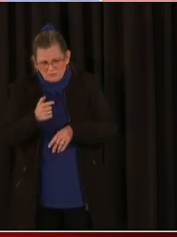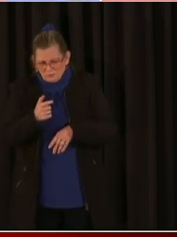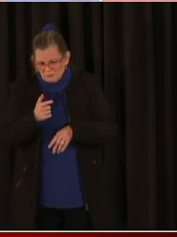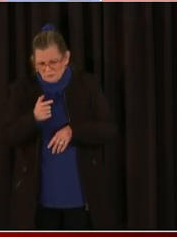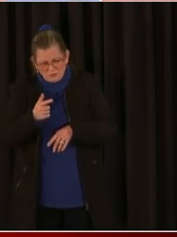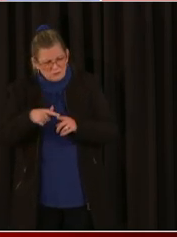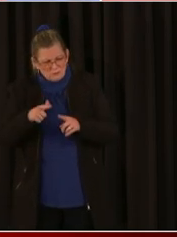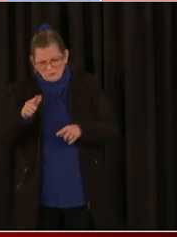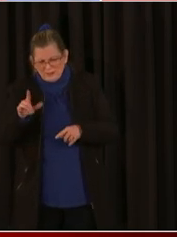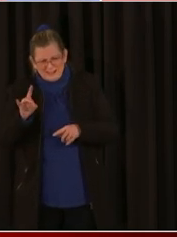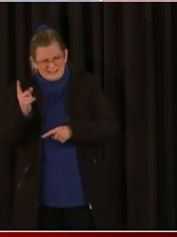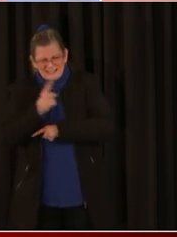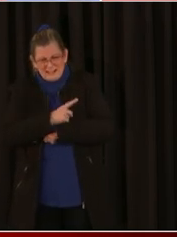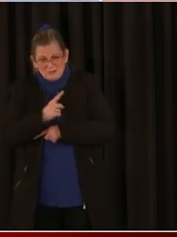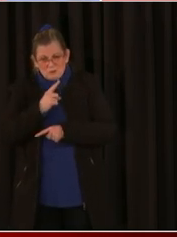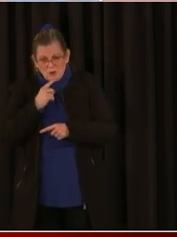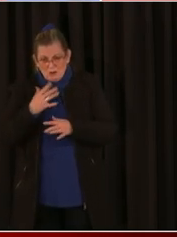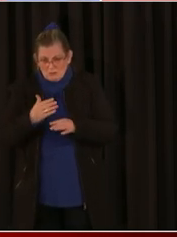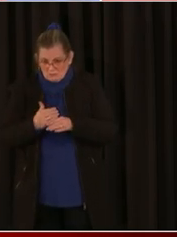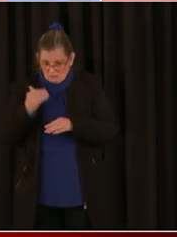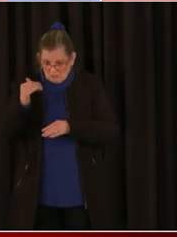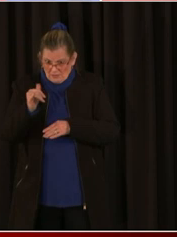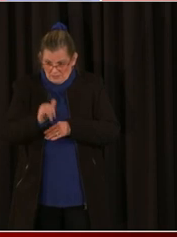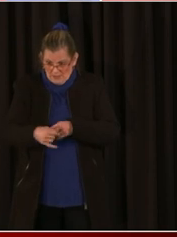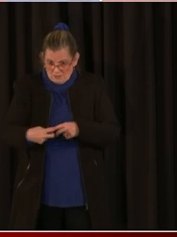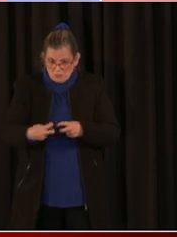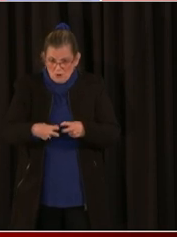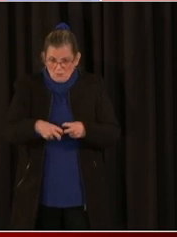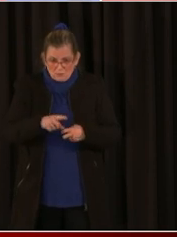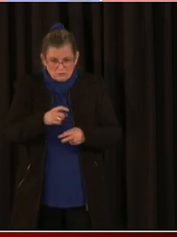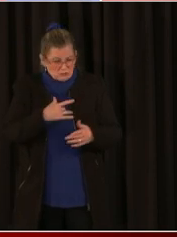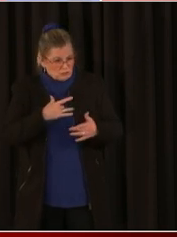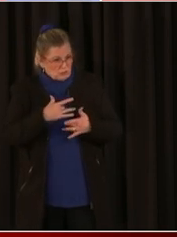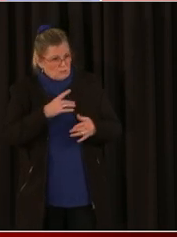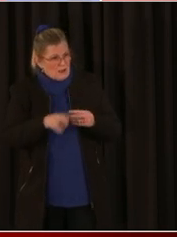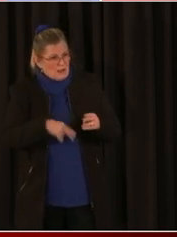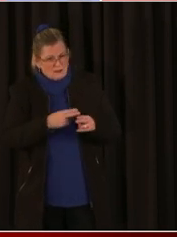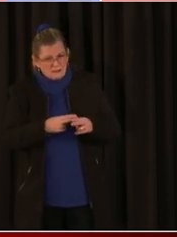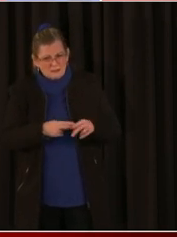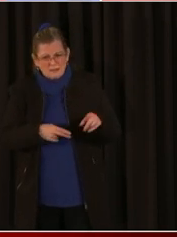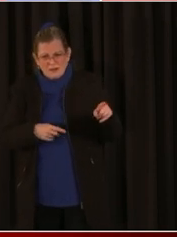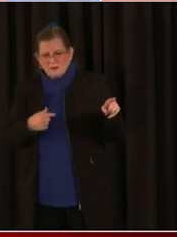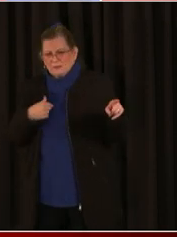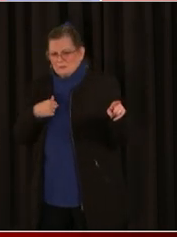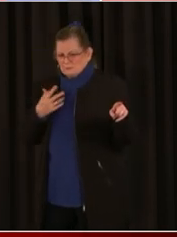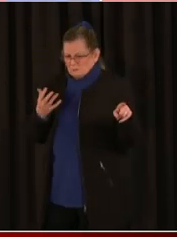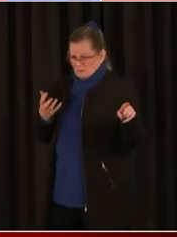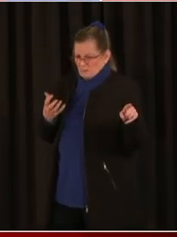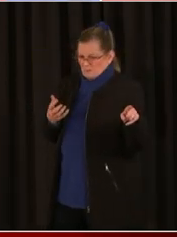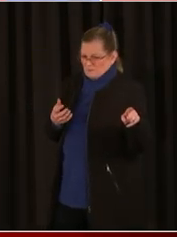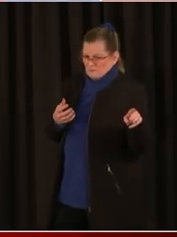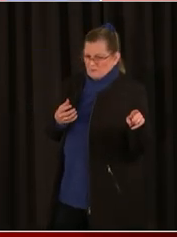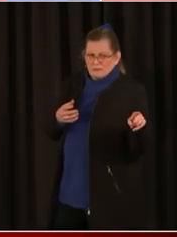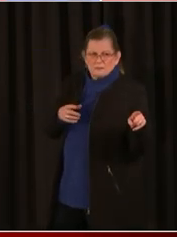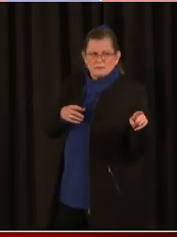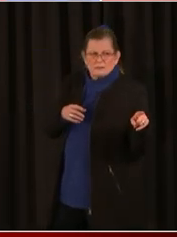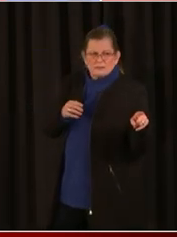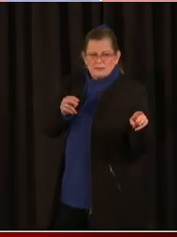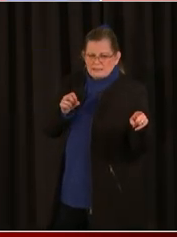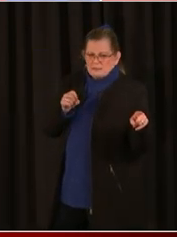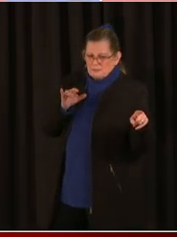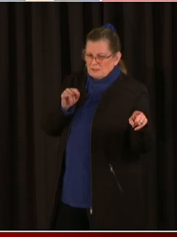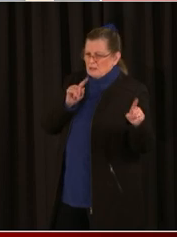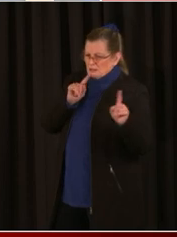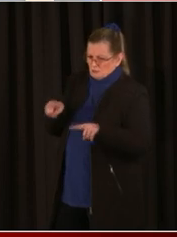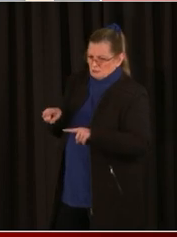or 28 days? What if you go beyond that? Is that a problem that people should be concerned about? Sure. I want to ask you an additional question before I answer